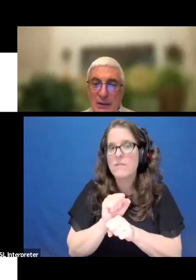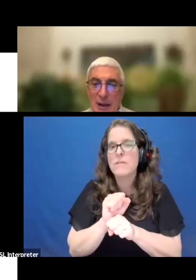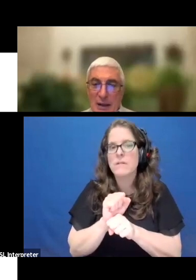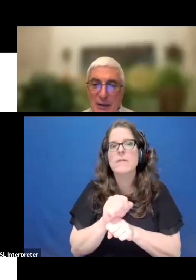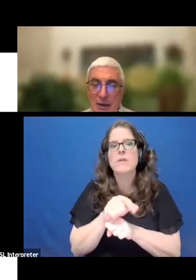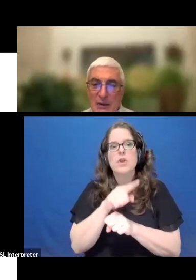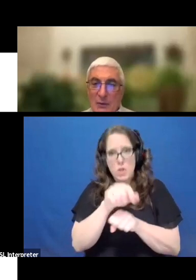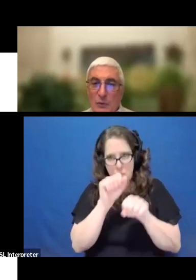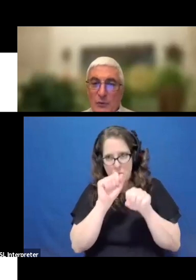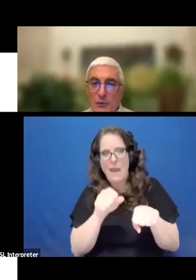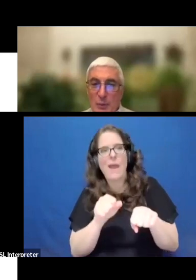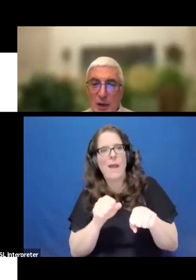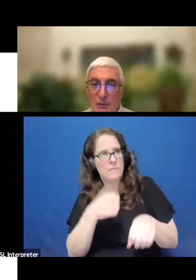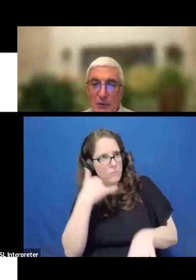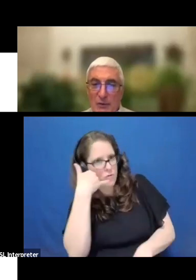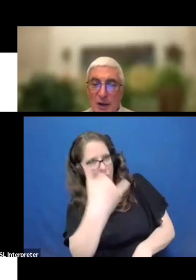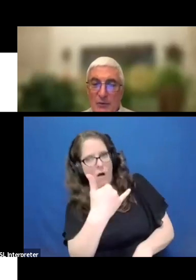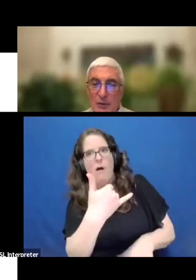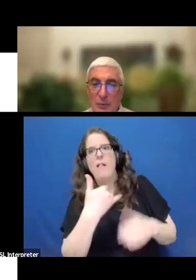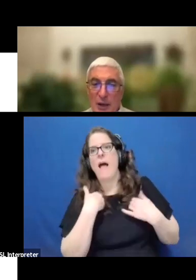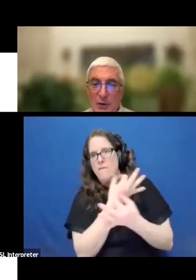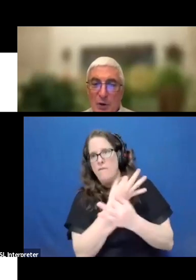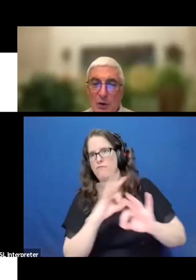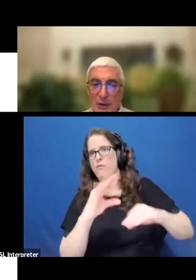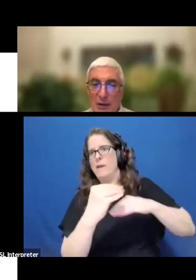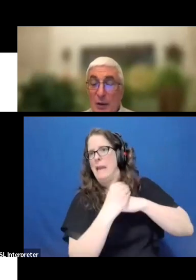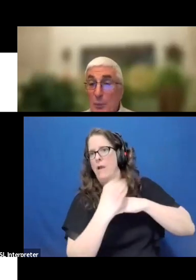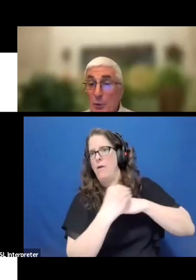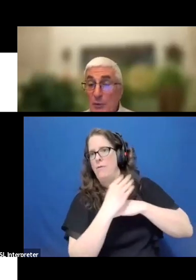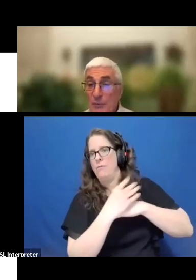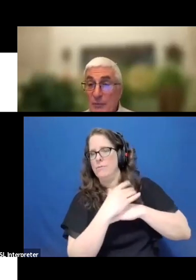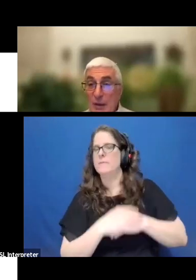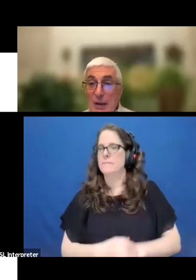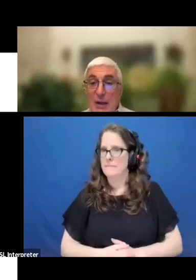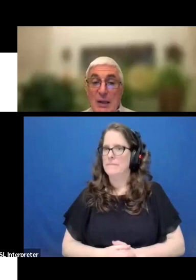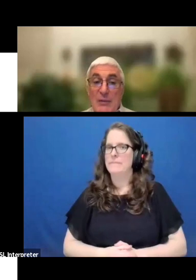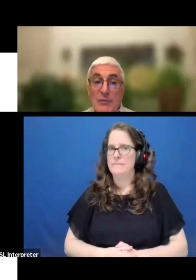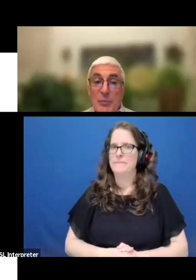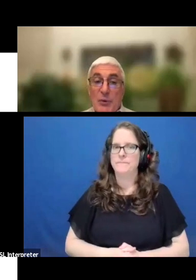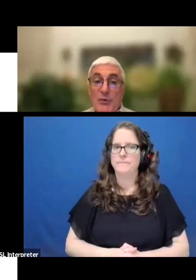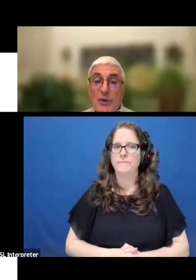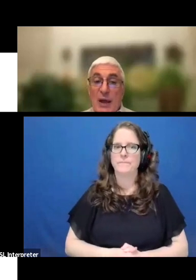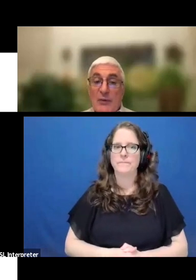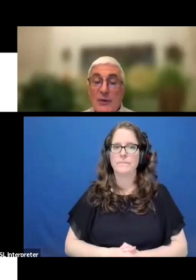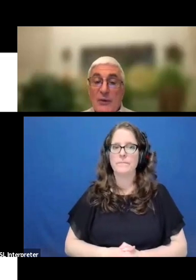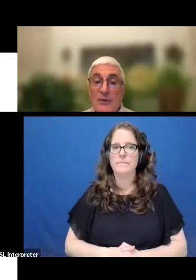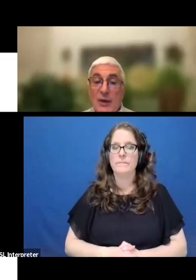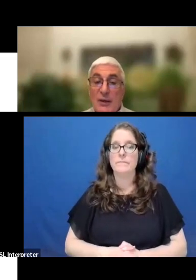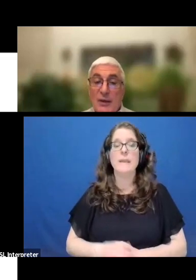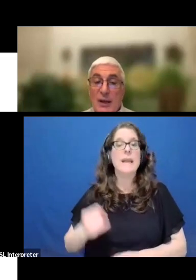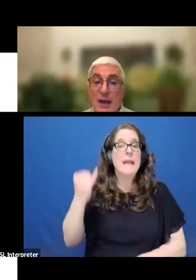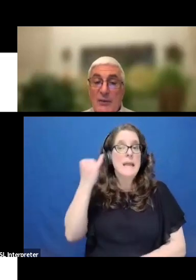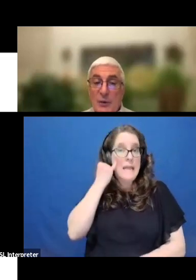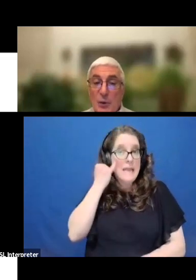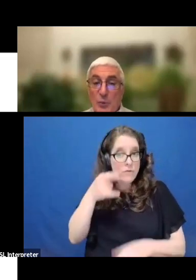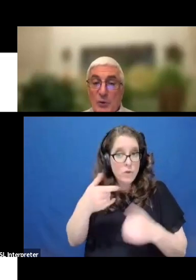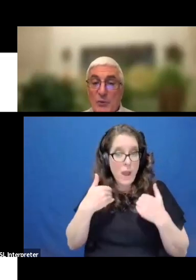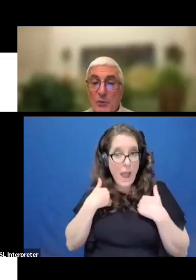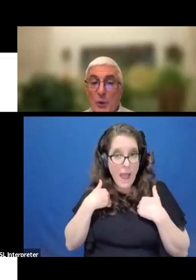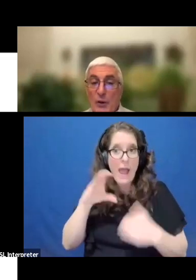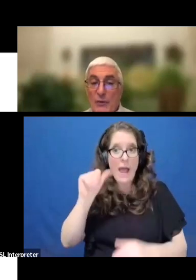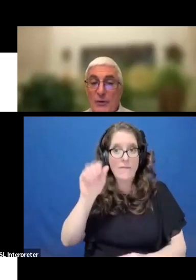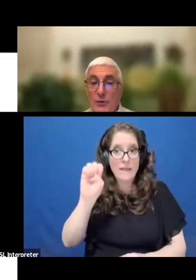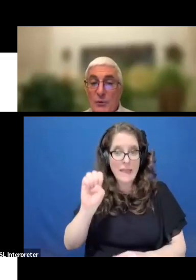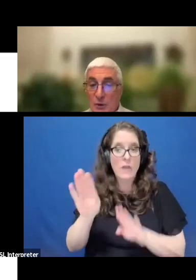can get connected with free benefits counseling by calling that number. If the person has instead a case